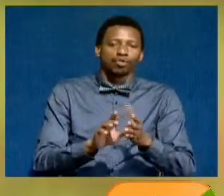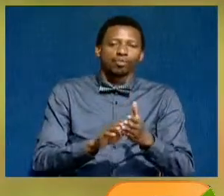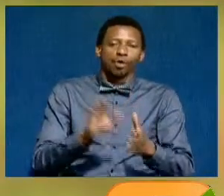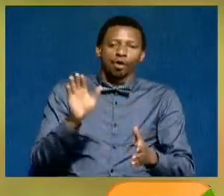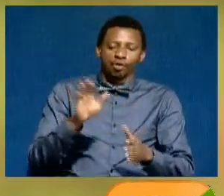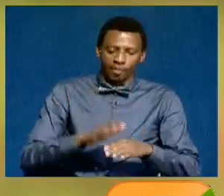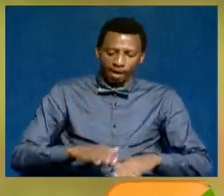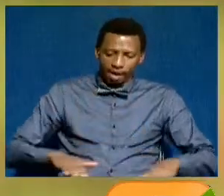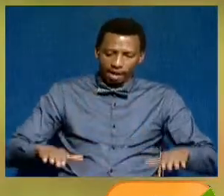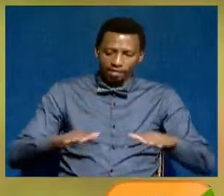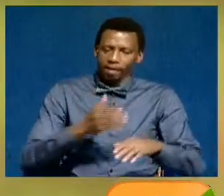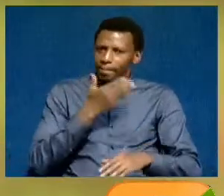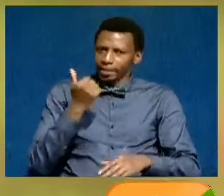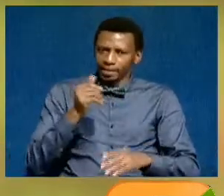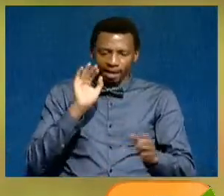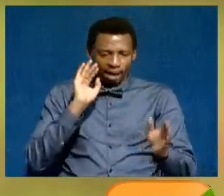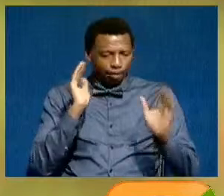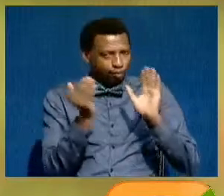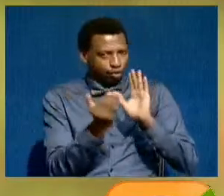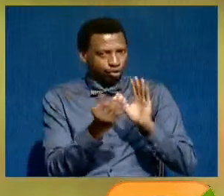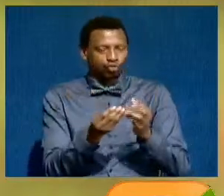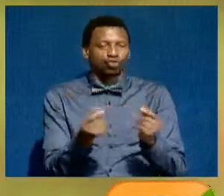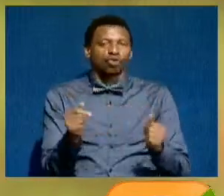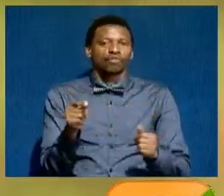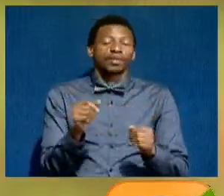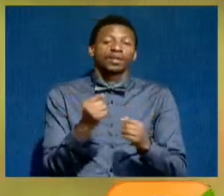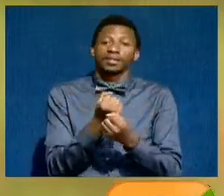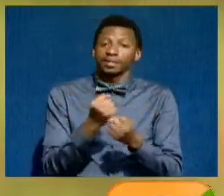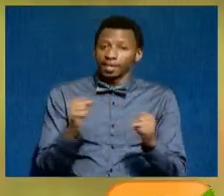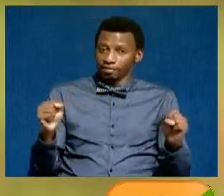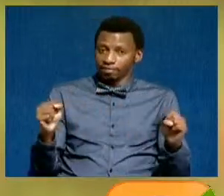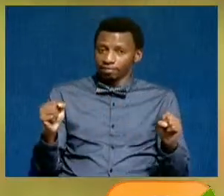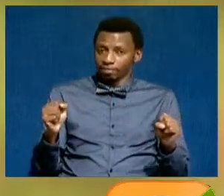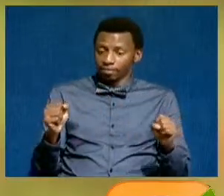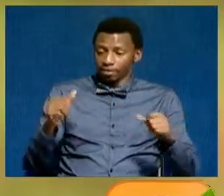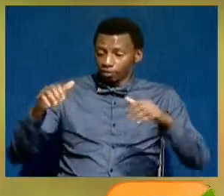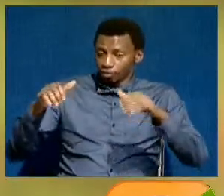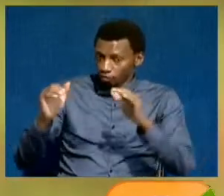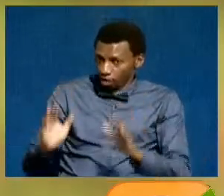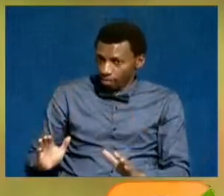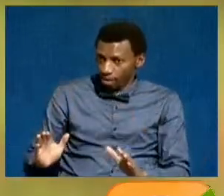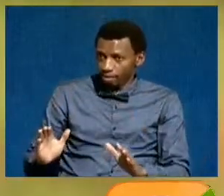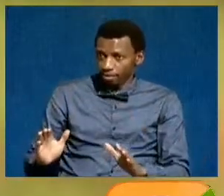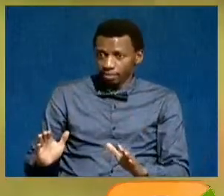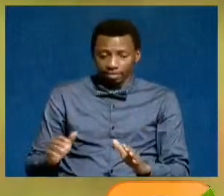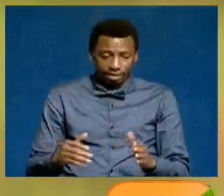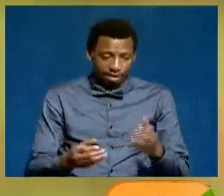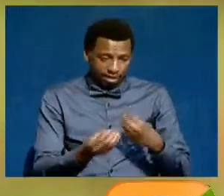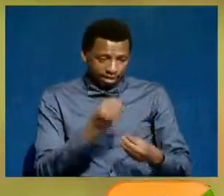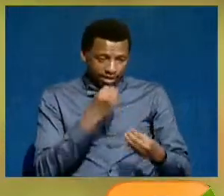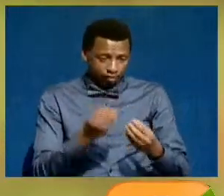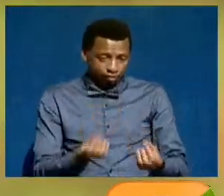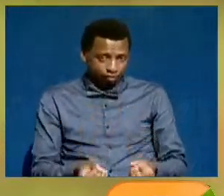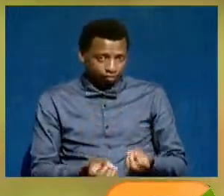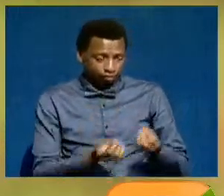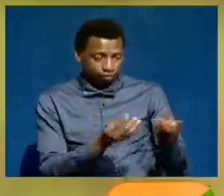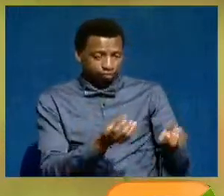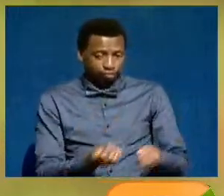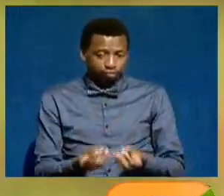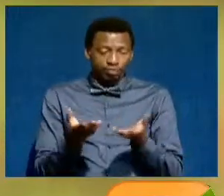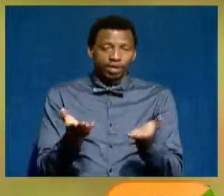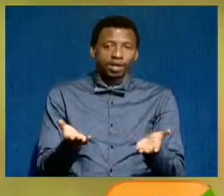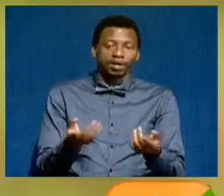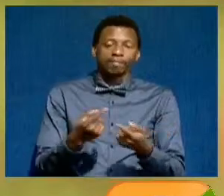environmentally friendly approach to deal with them so that it's safe, not only to the farmer, to the food that is being produced here, but more